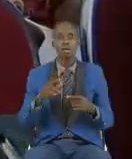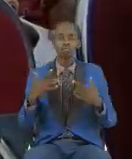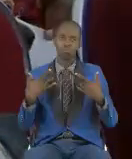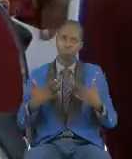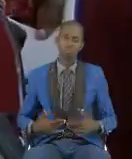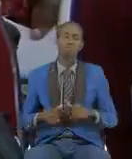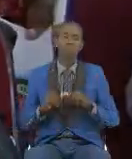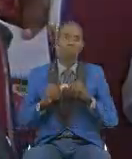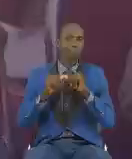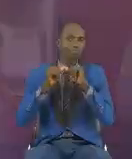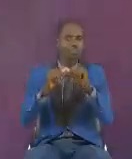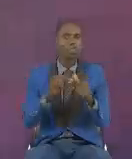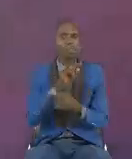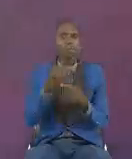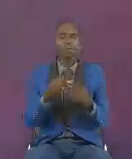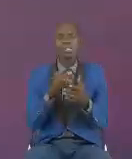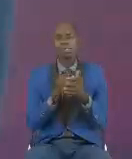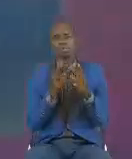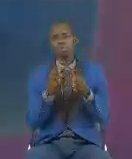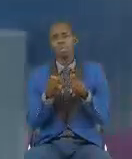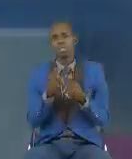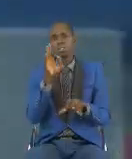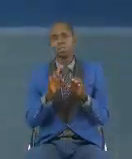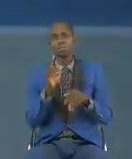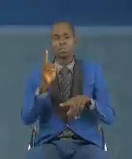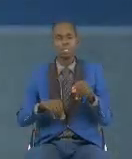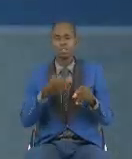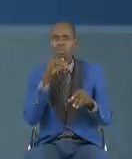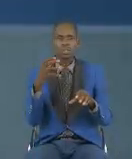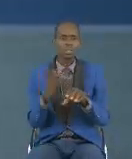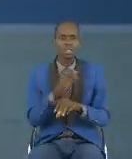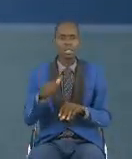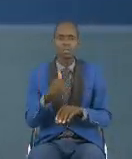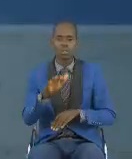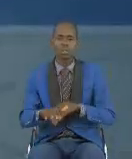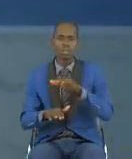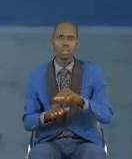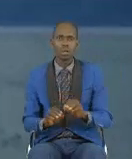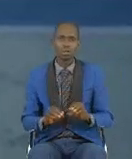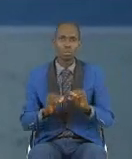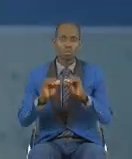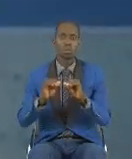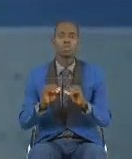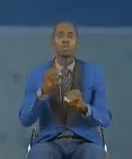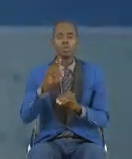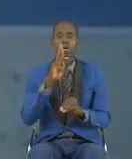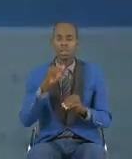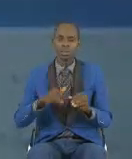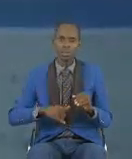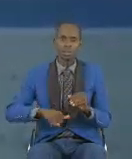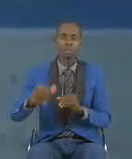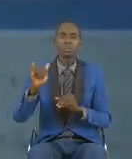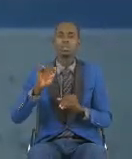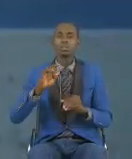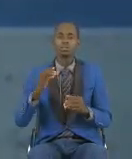perseveringly. When it appears you cannot take another step forward, you're still reaffirming the word